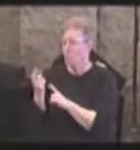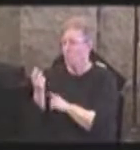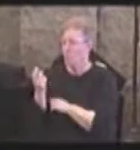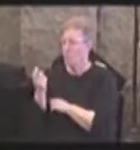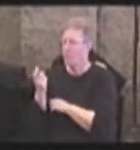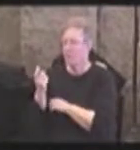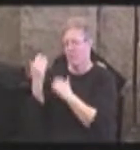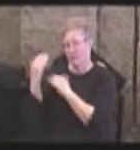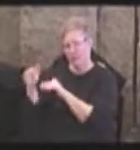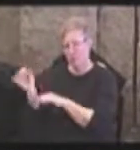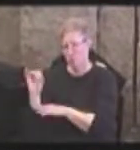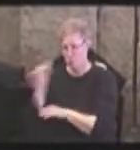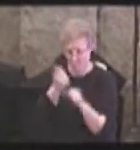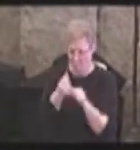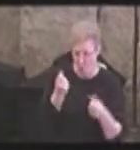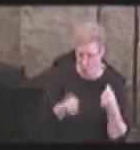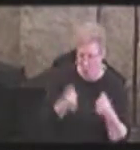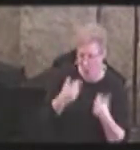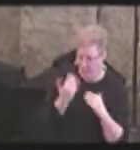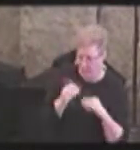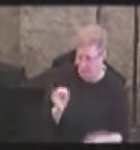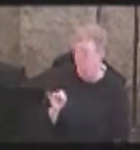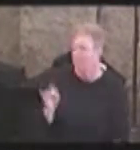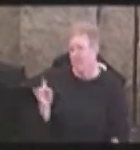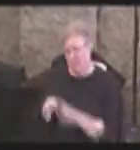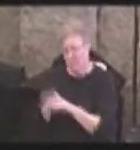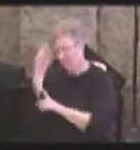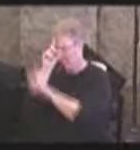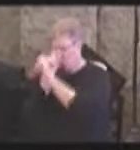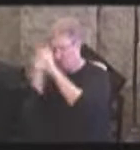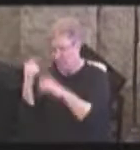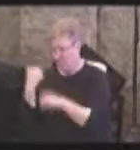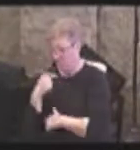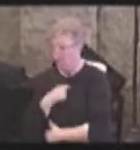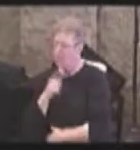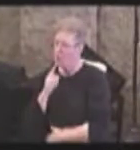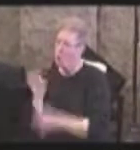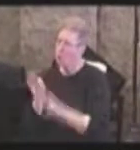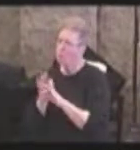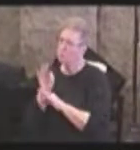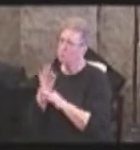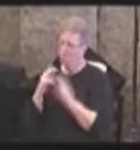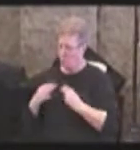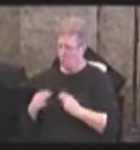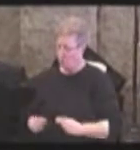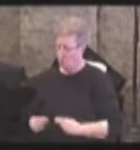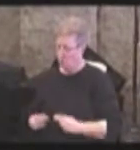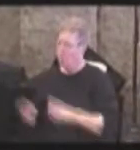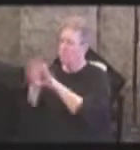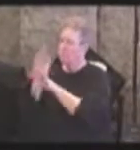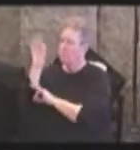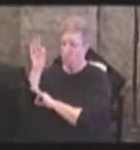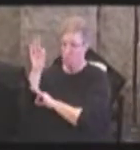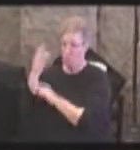is also limited because remember, we are spiritual beings having a human experience. And so